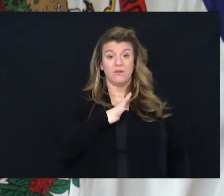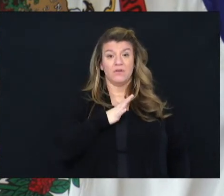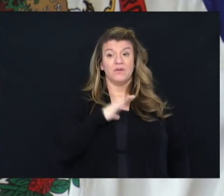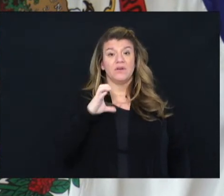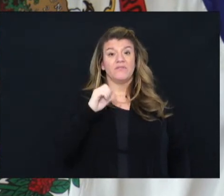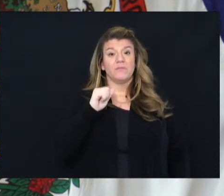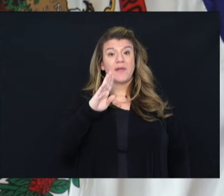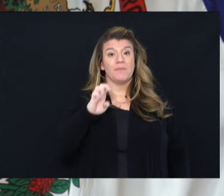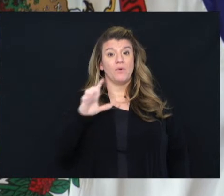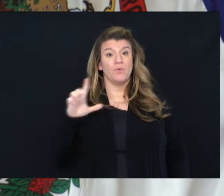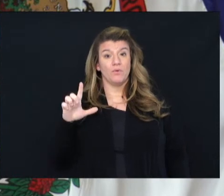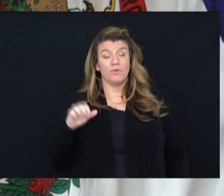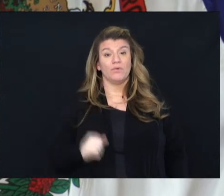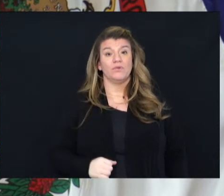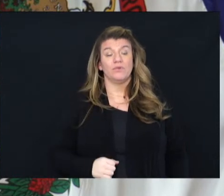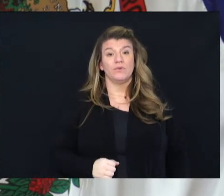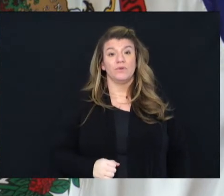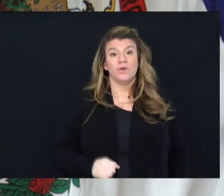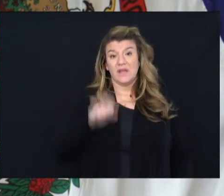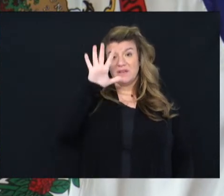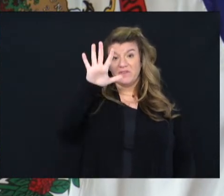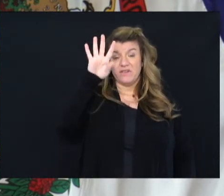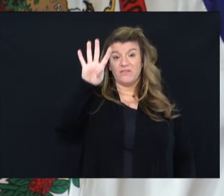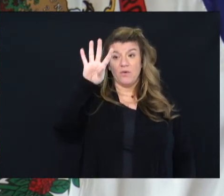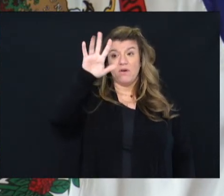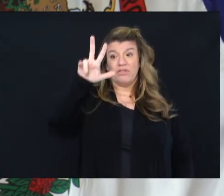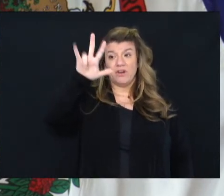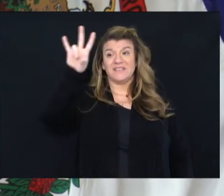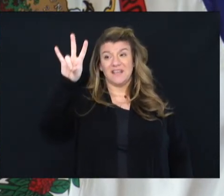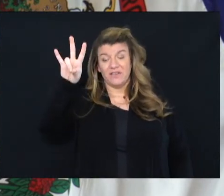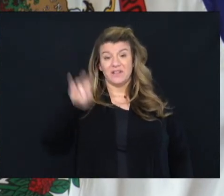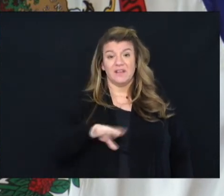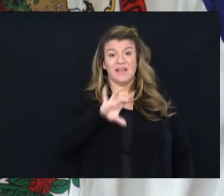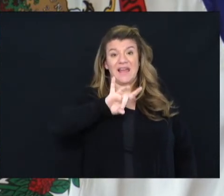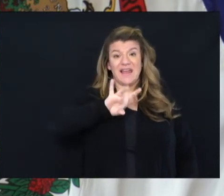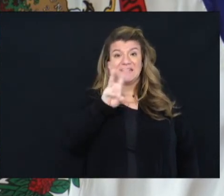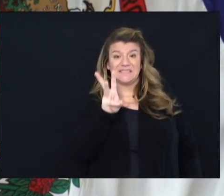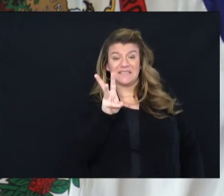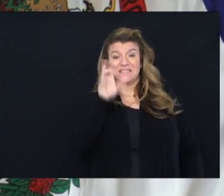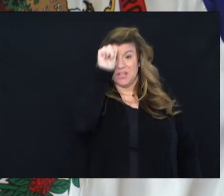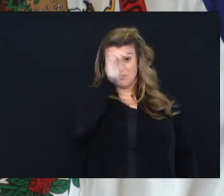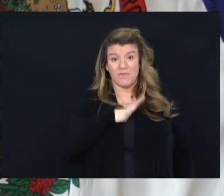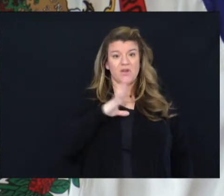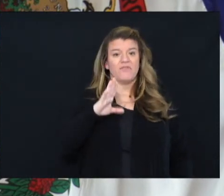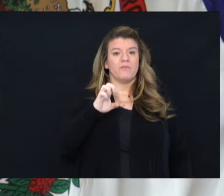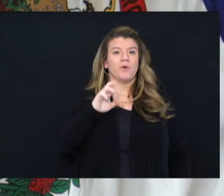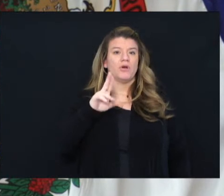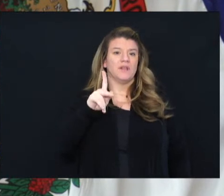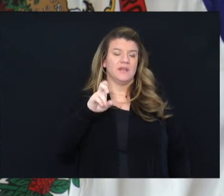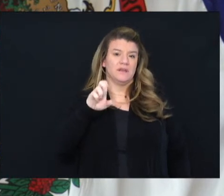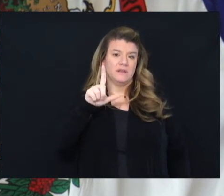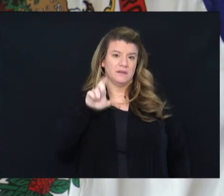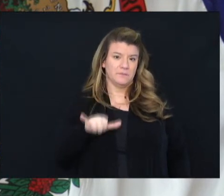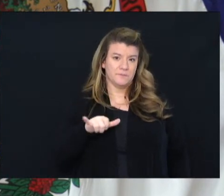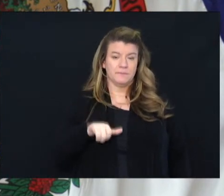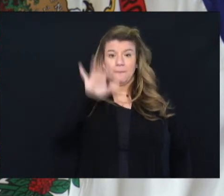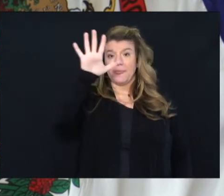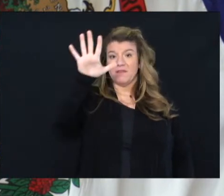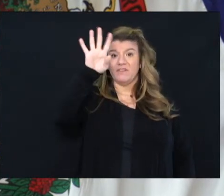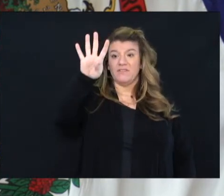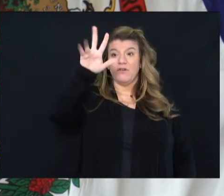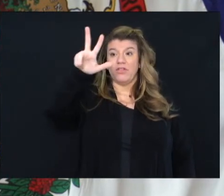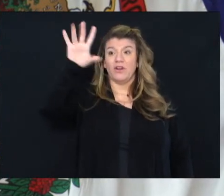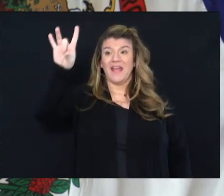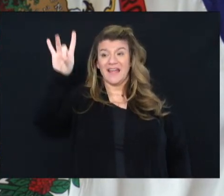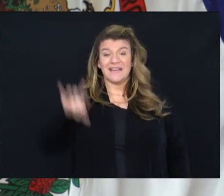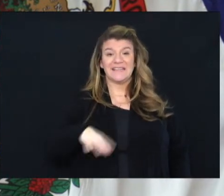from Cabell County. The 5,437th death, an 86-year-old male from Berkeley County. The